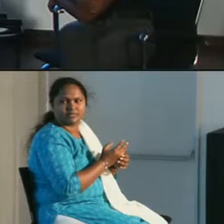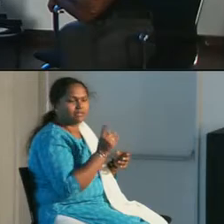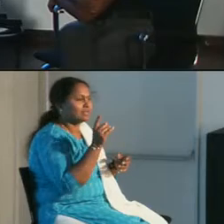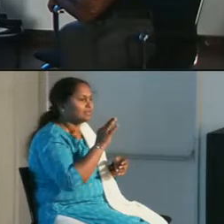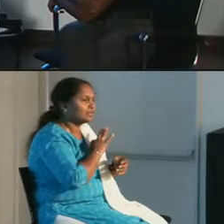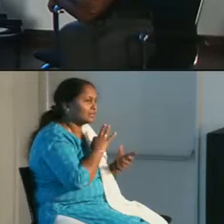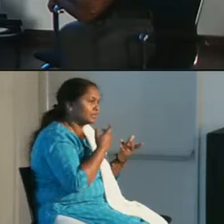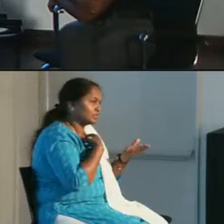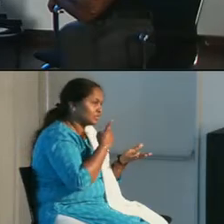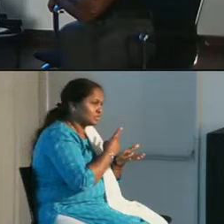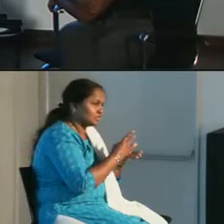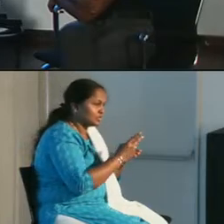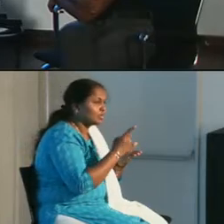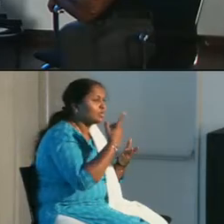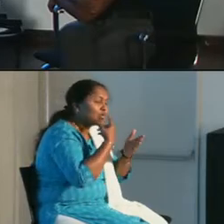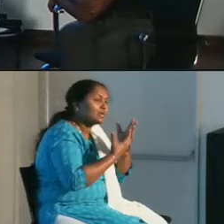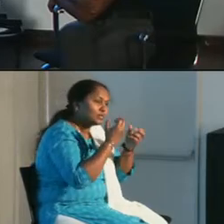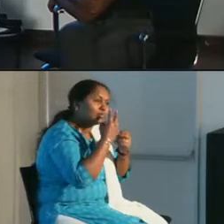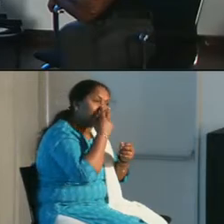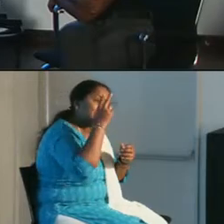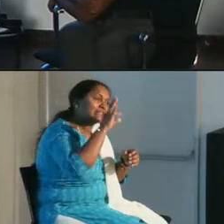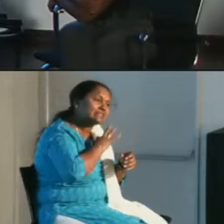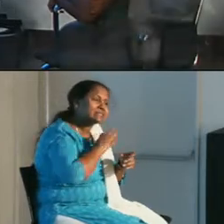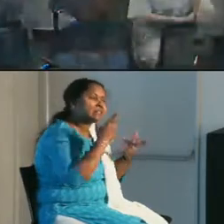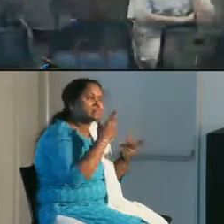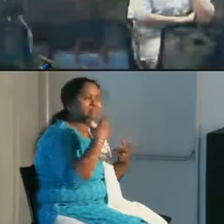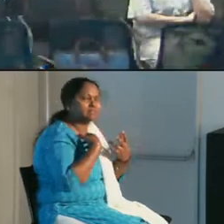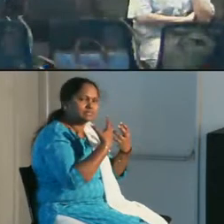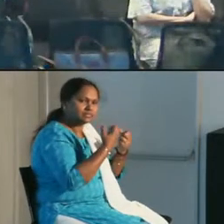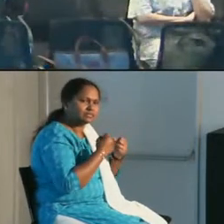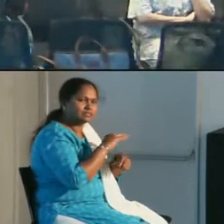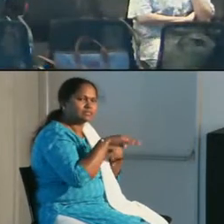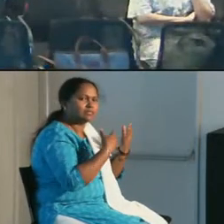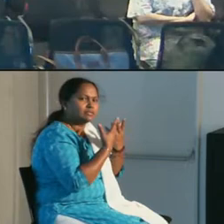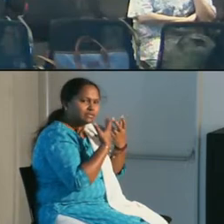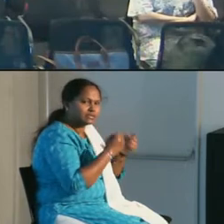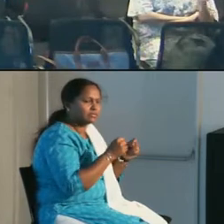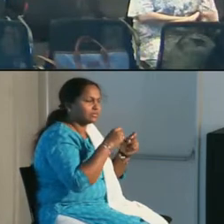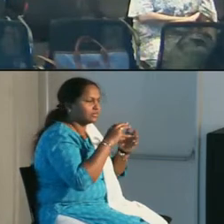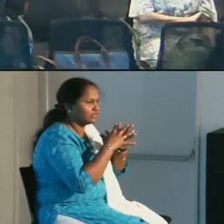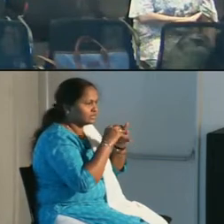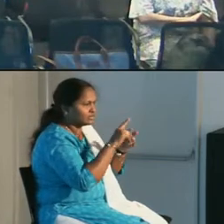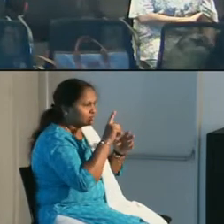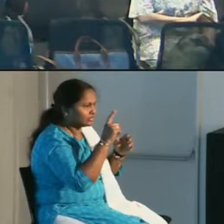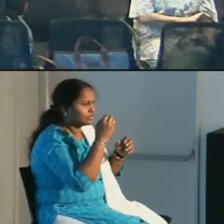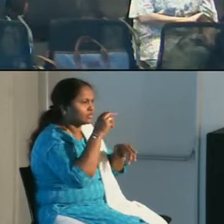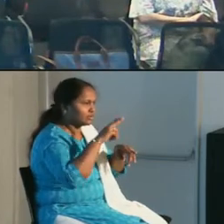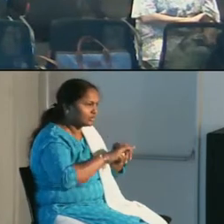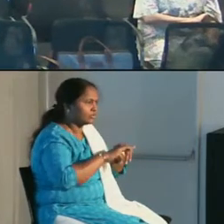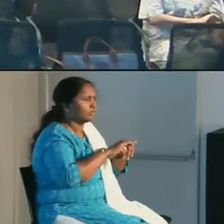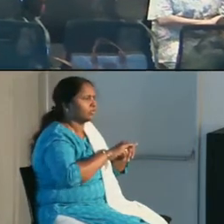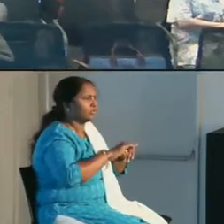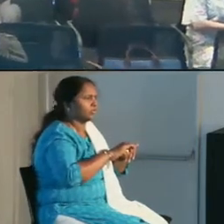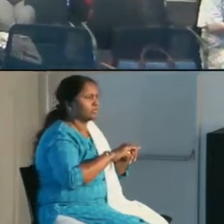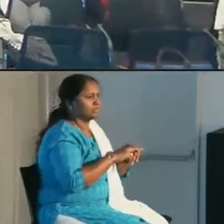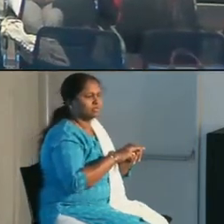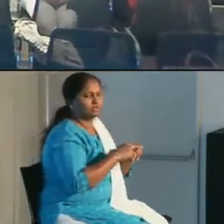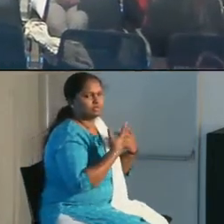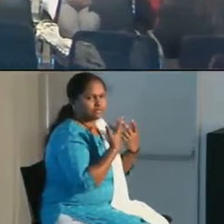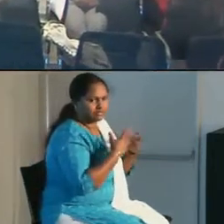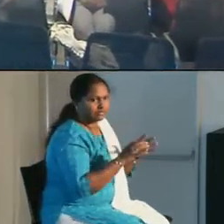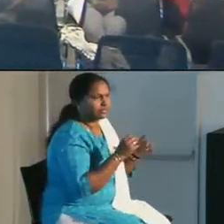yeah. Honestly, like I want every single wall of